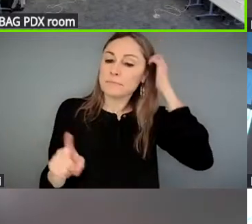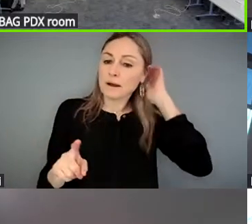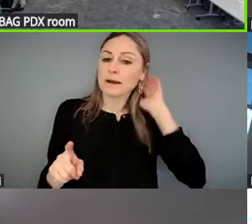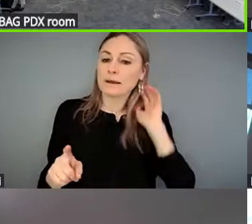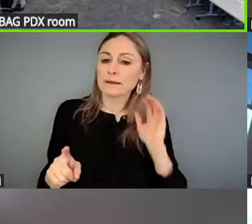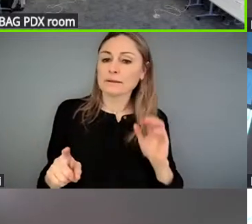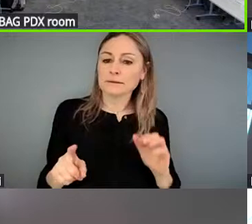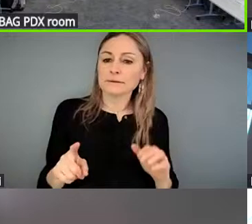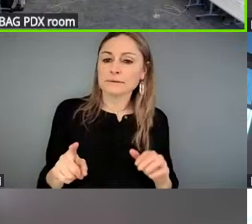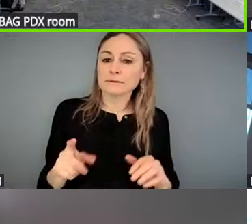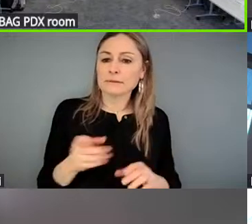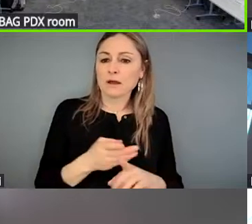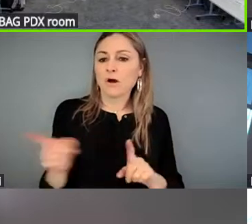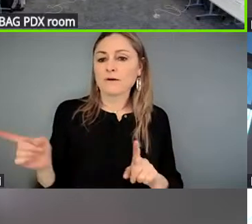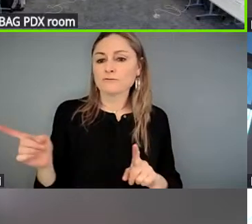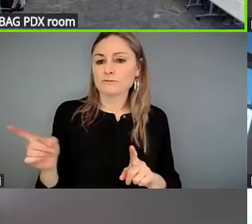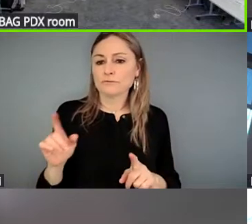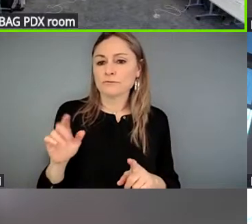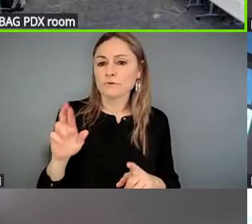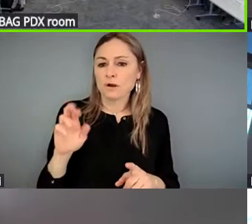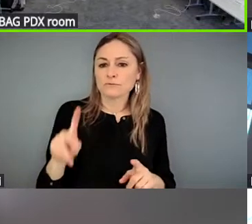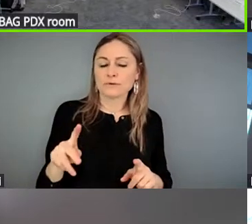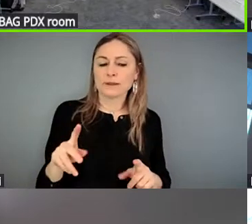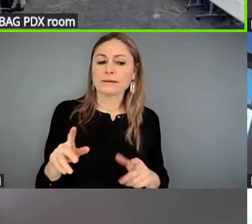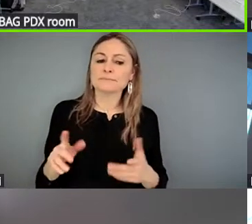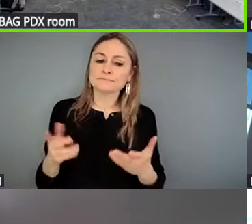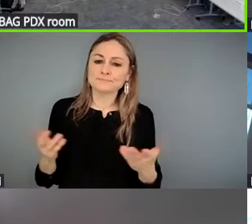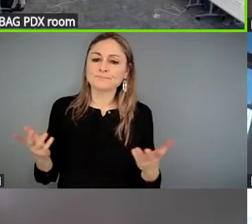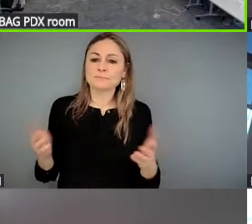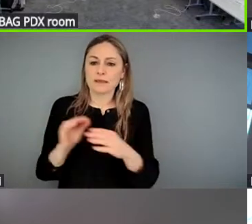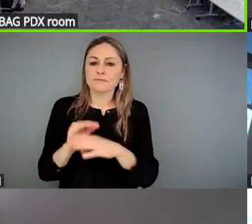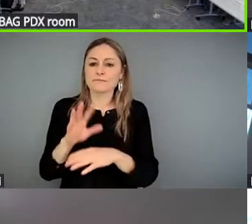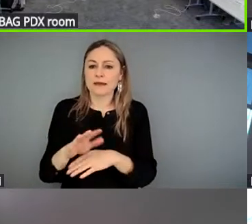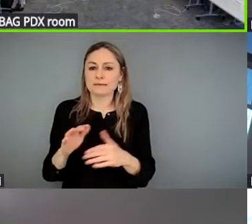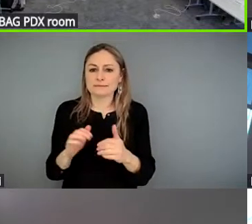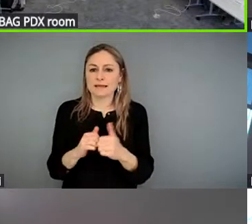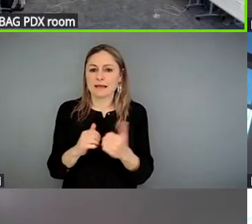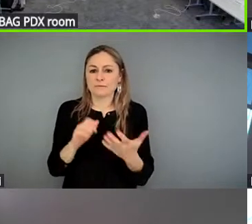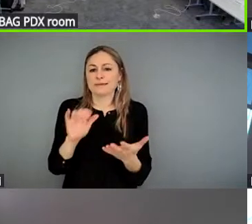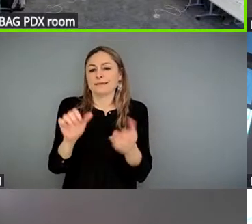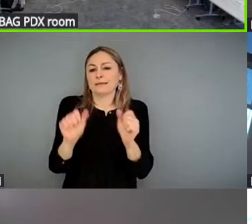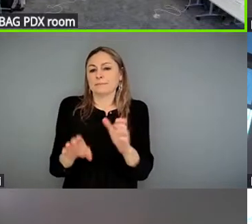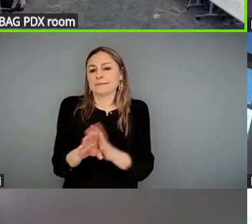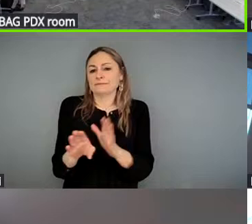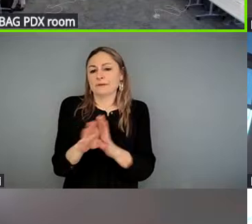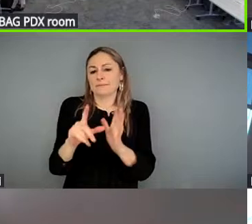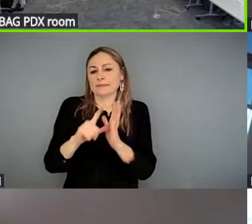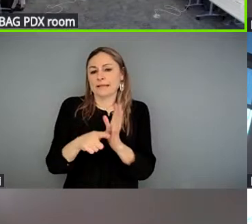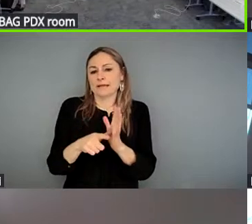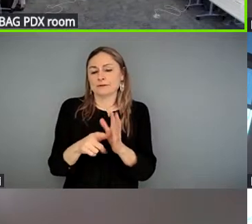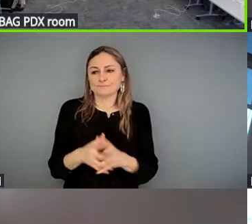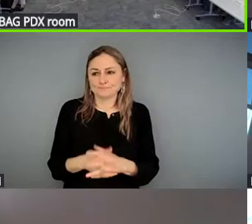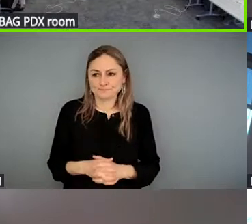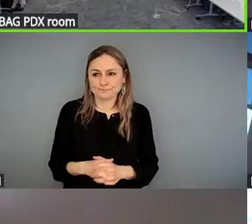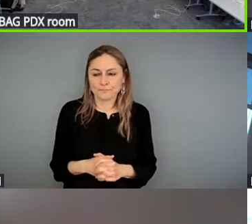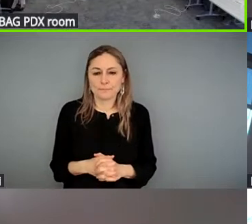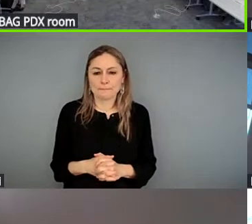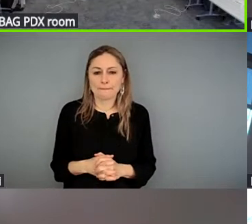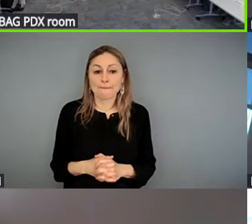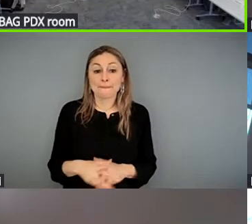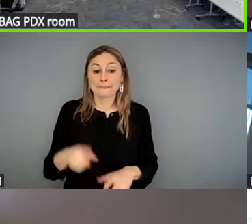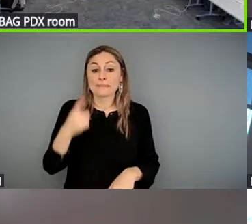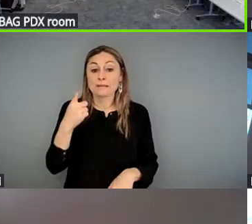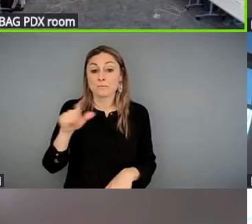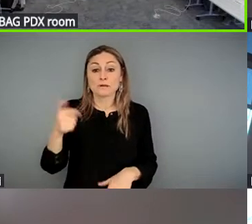that off-ramp affects how that can be developed later. One of the things